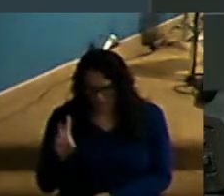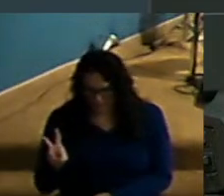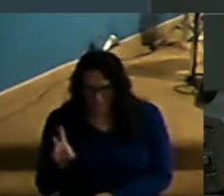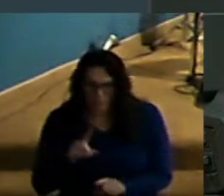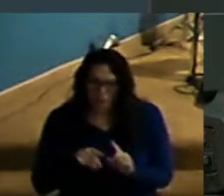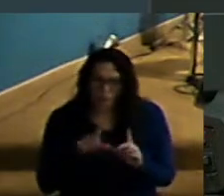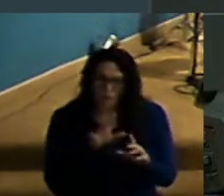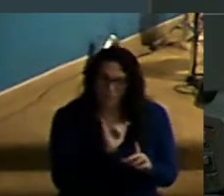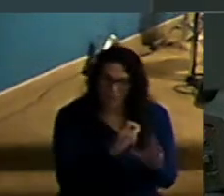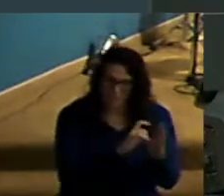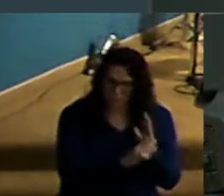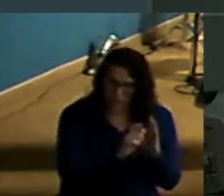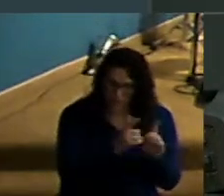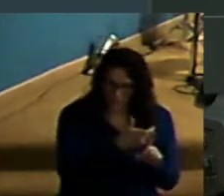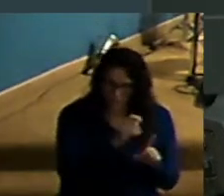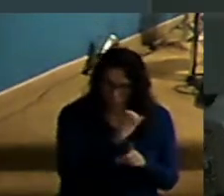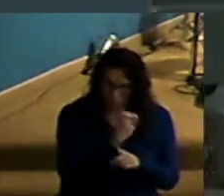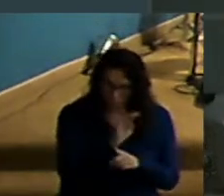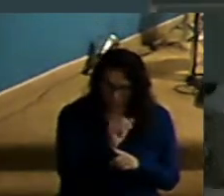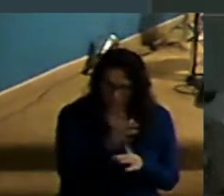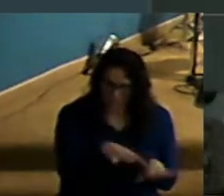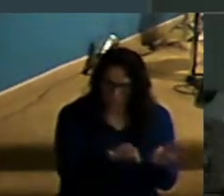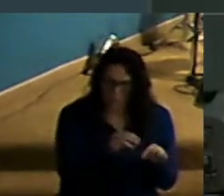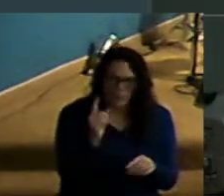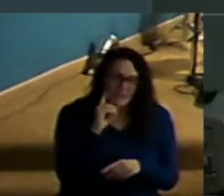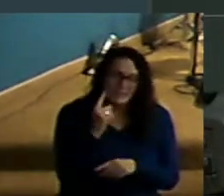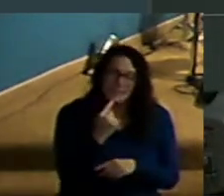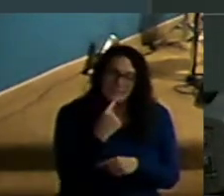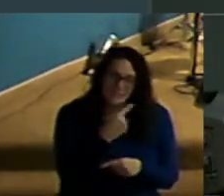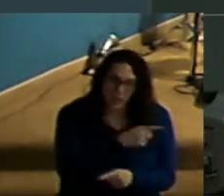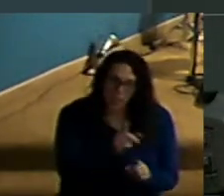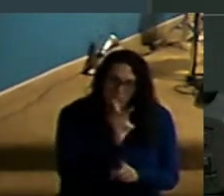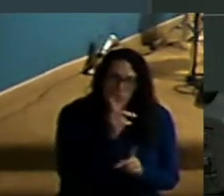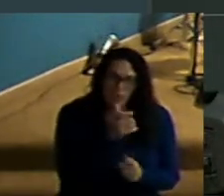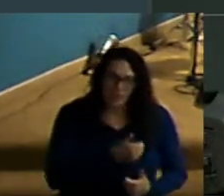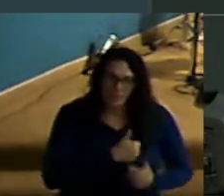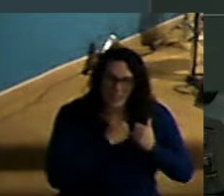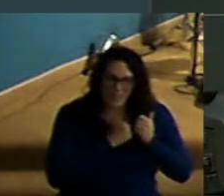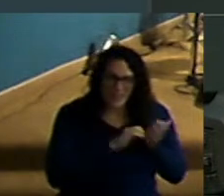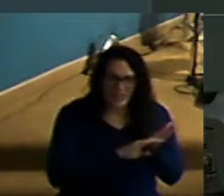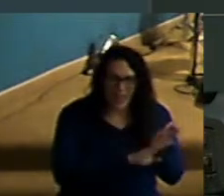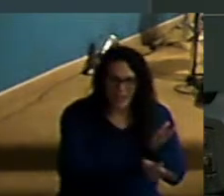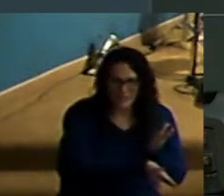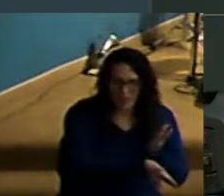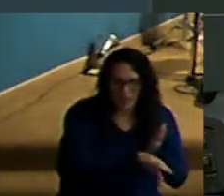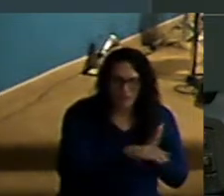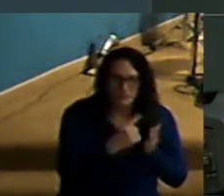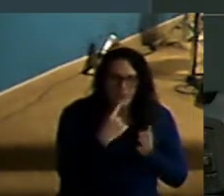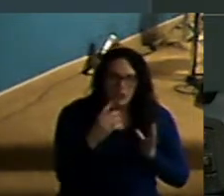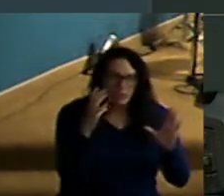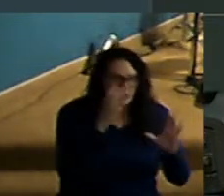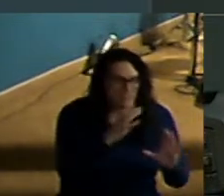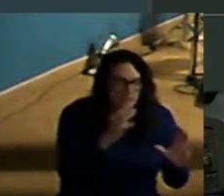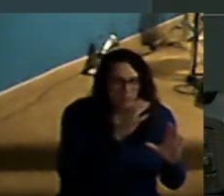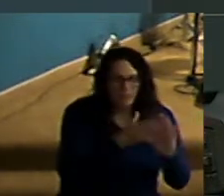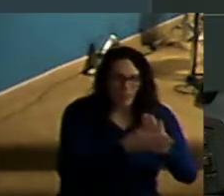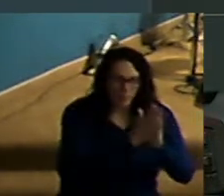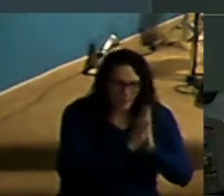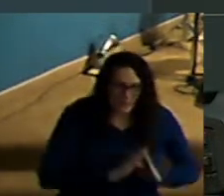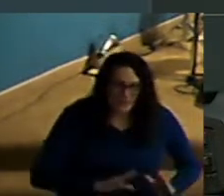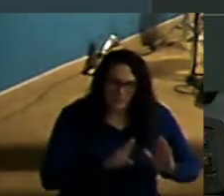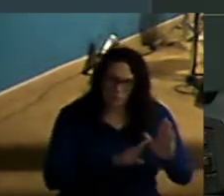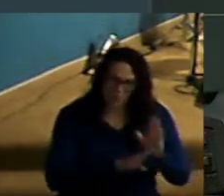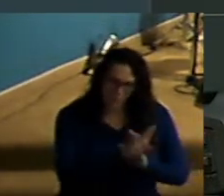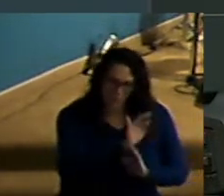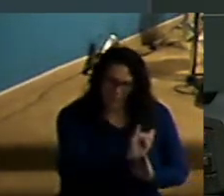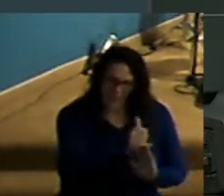verse again. Jeremiah says to those who are living in exile, "Also seek the peace and prosperity of the city to which